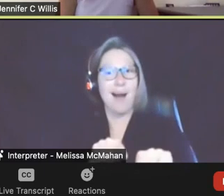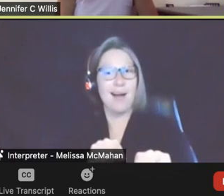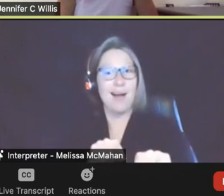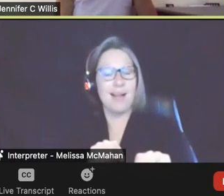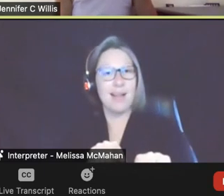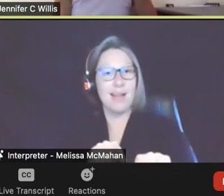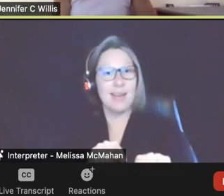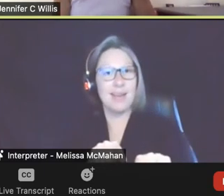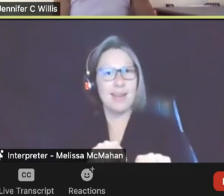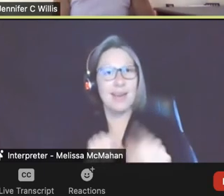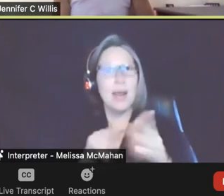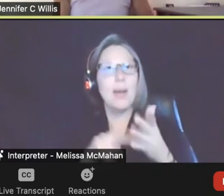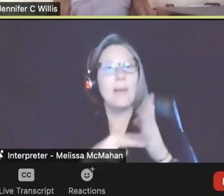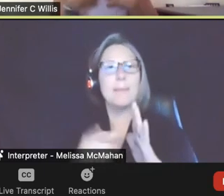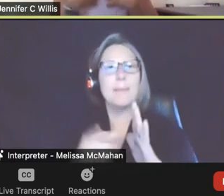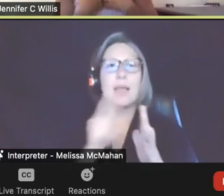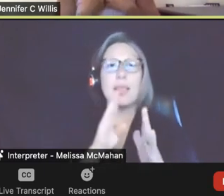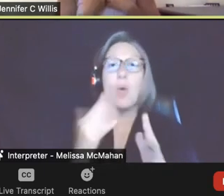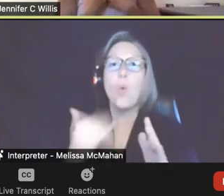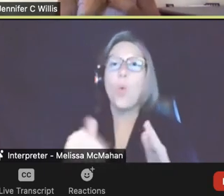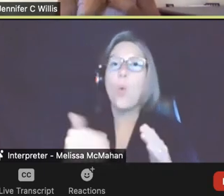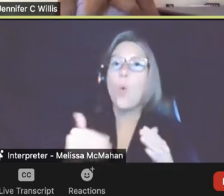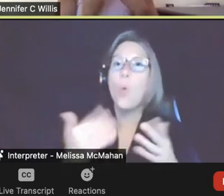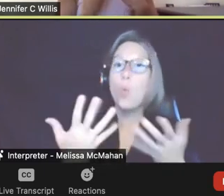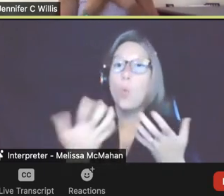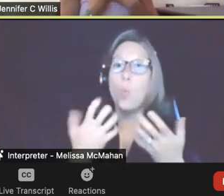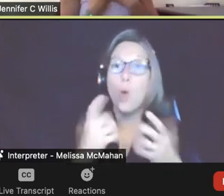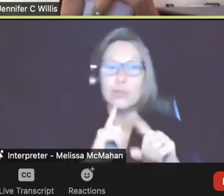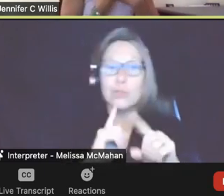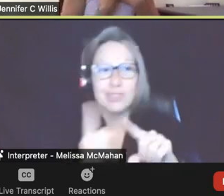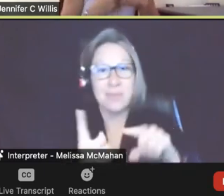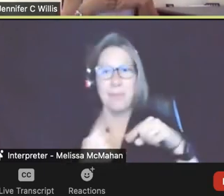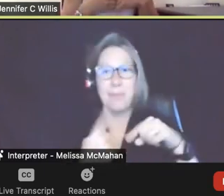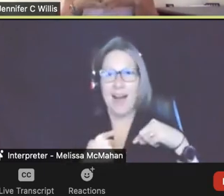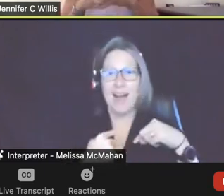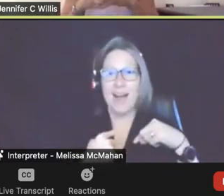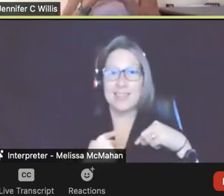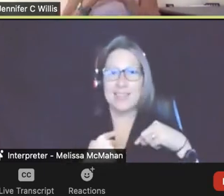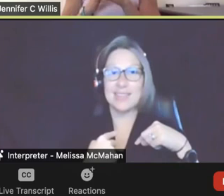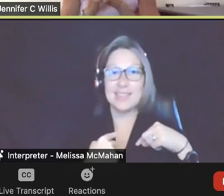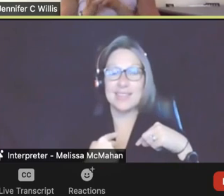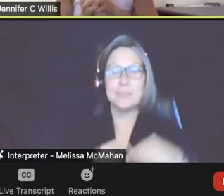their desire and ability to respond to what we're doing and what we want them to do.